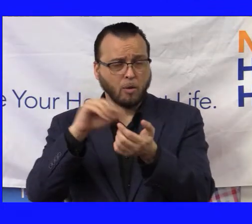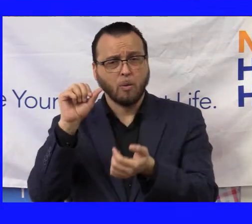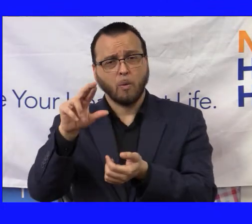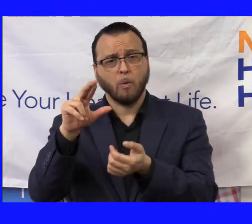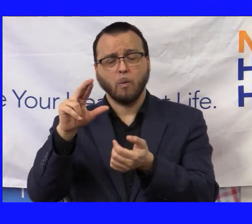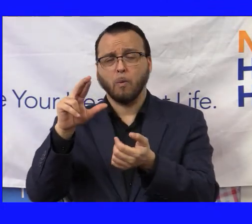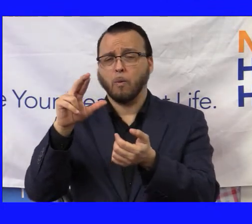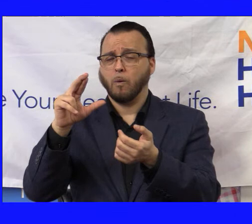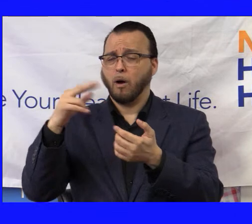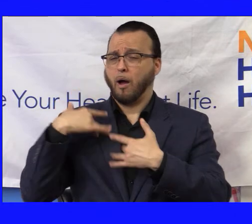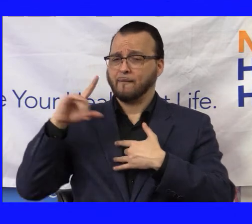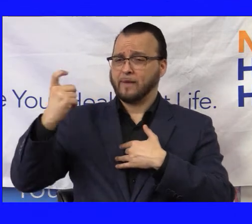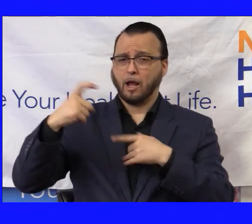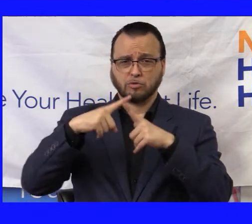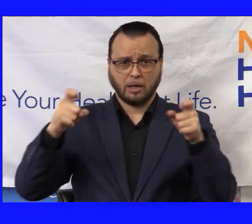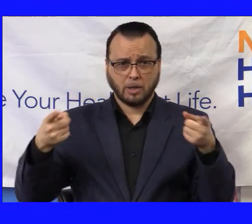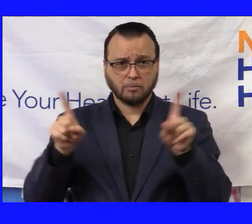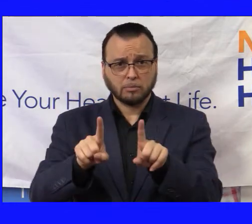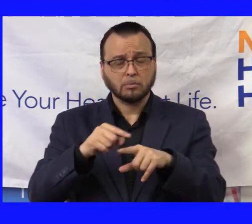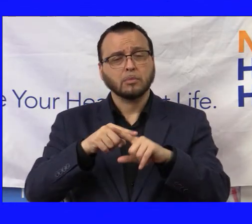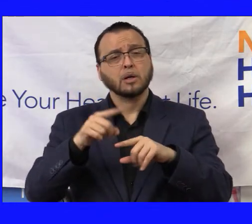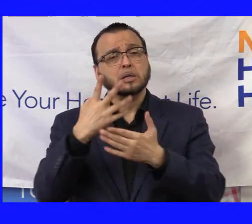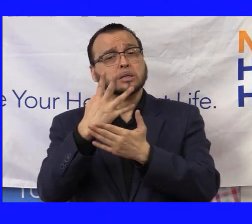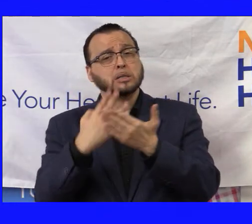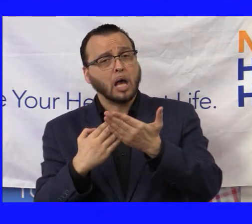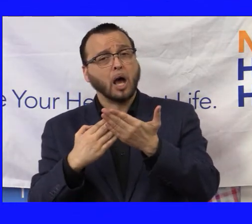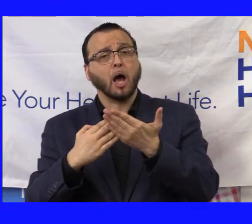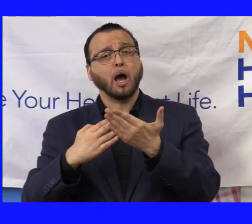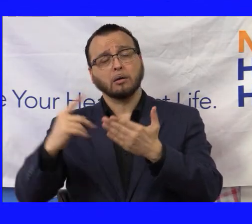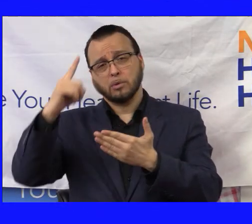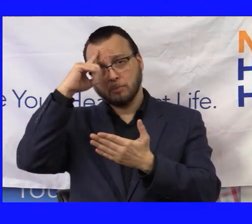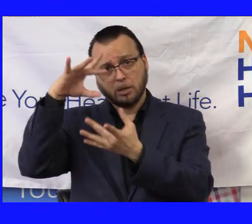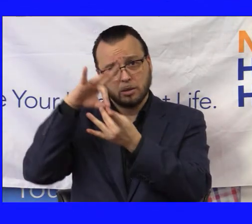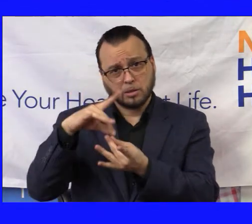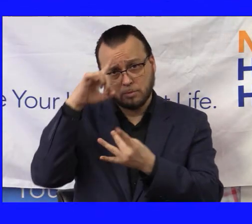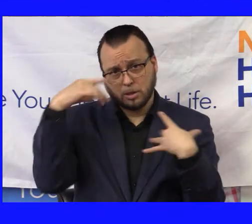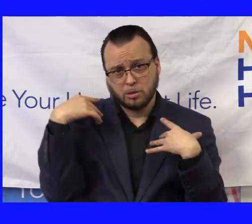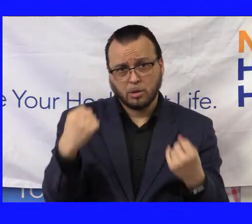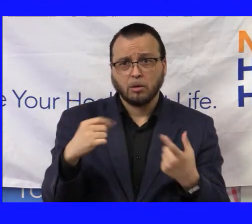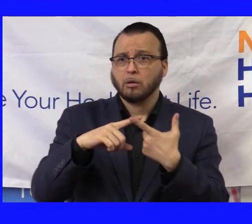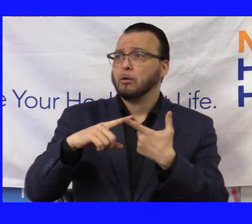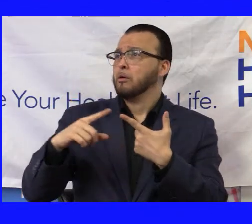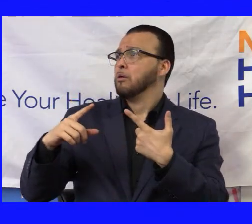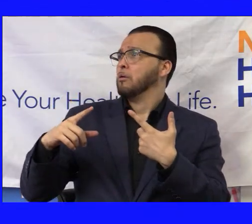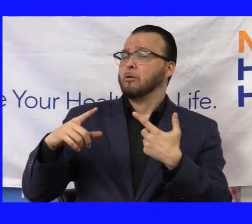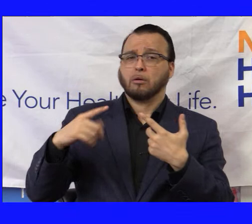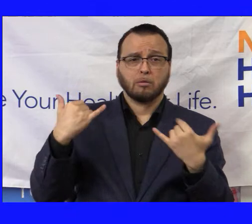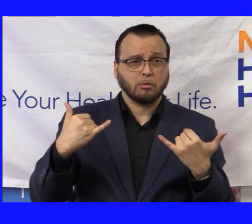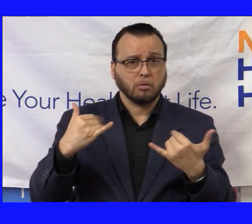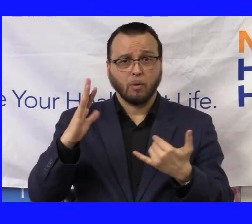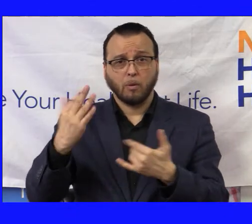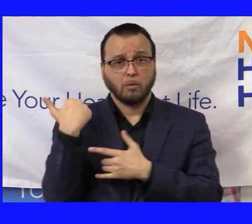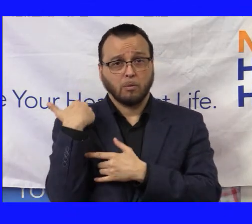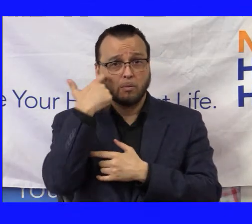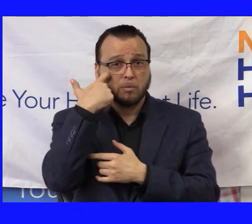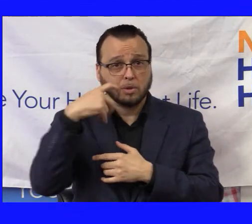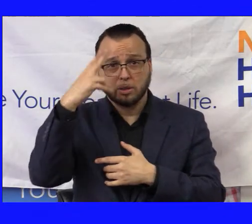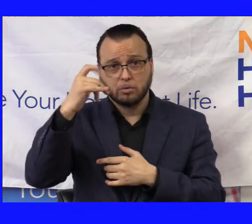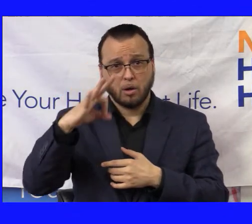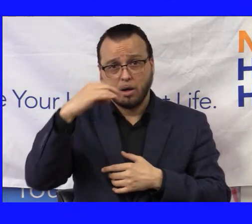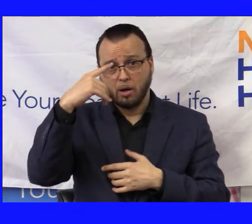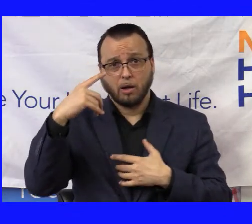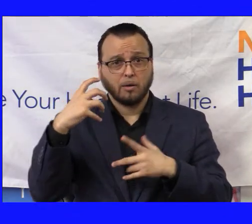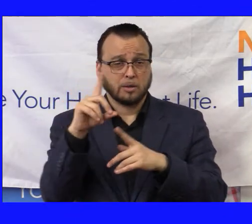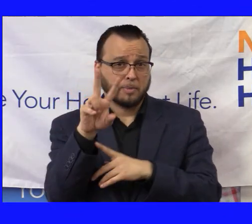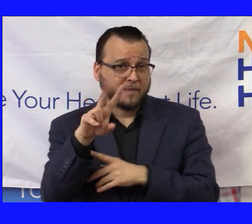comorbidities, and some of them are psychosocial, like depression, history of domestic or current history of domestic violence, substance use, and